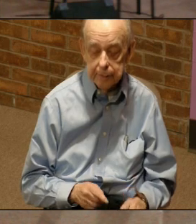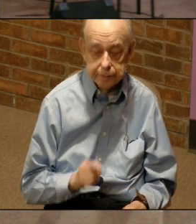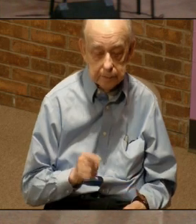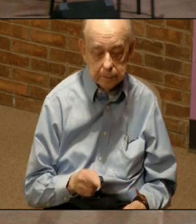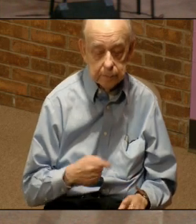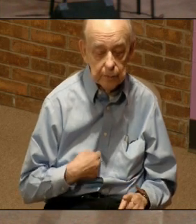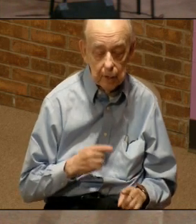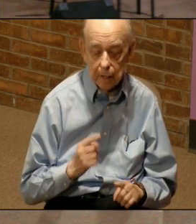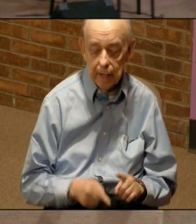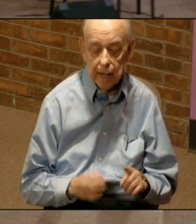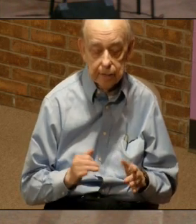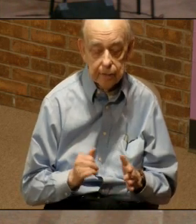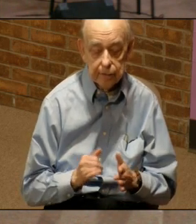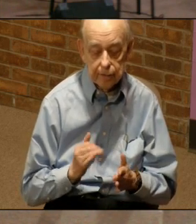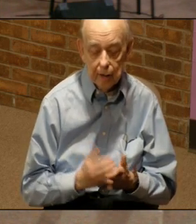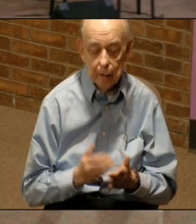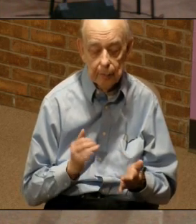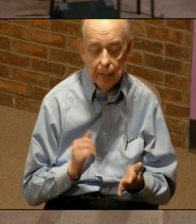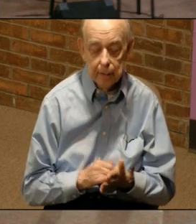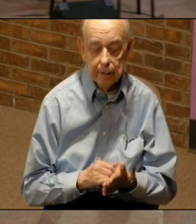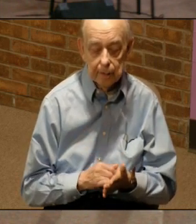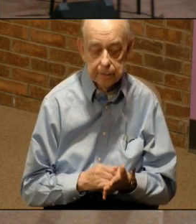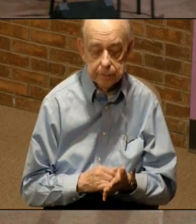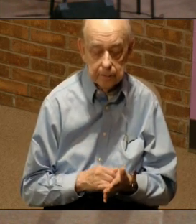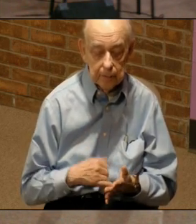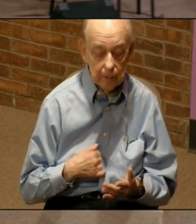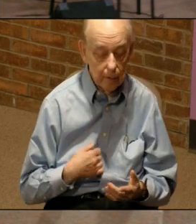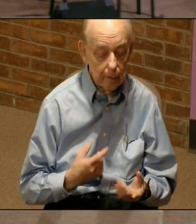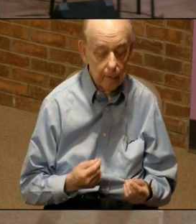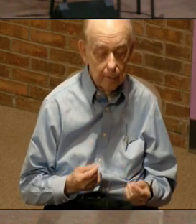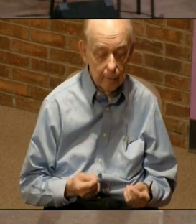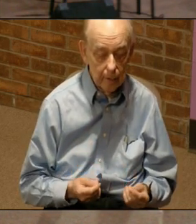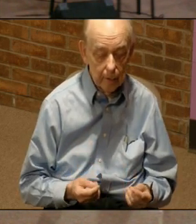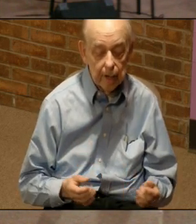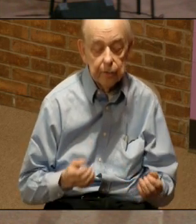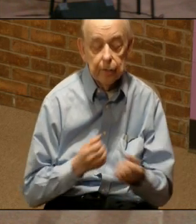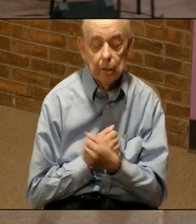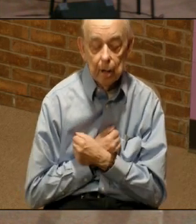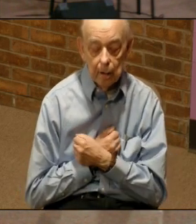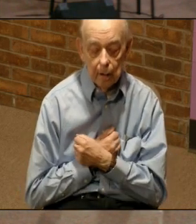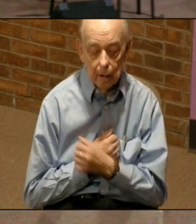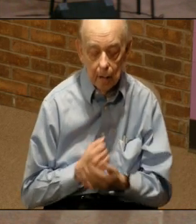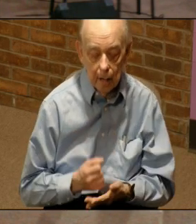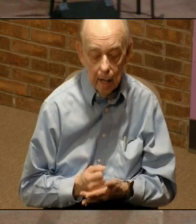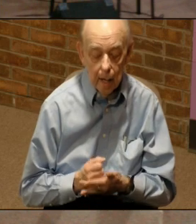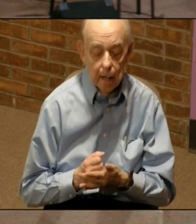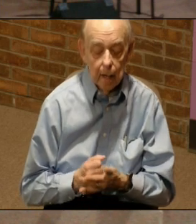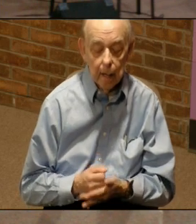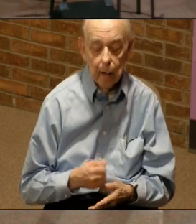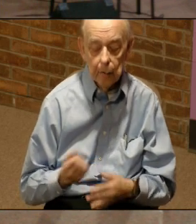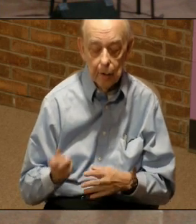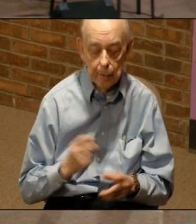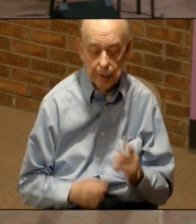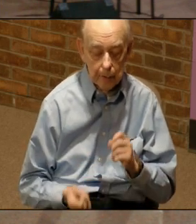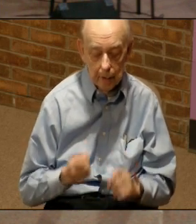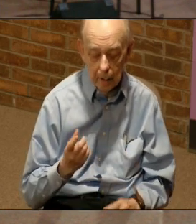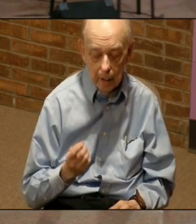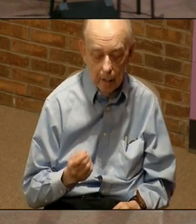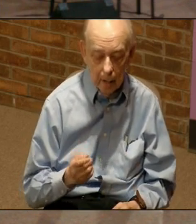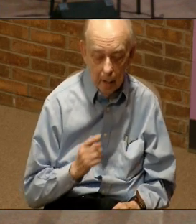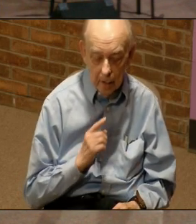and I cannot stop it. What we can do is embrace it and help other people to understand